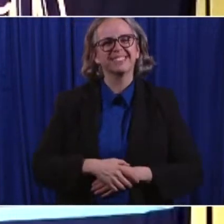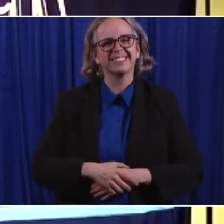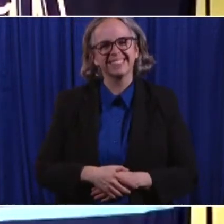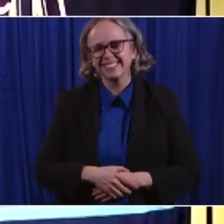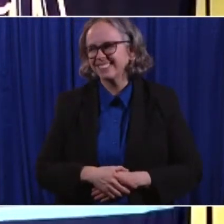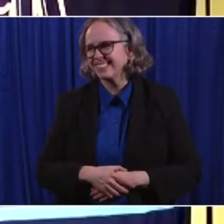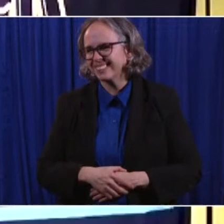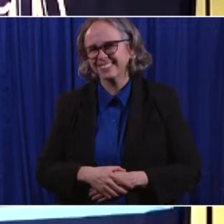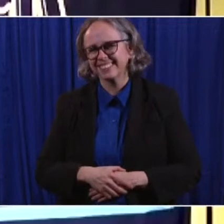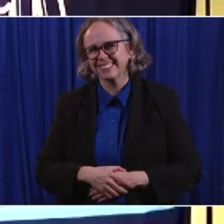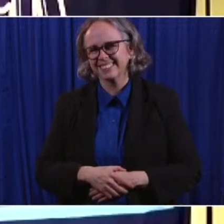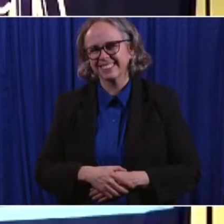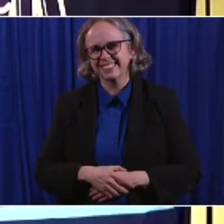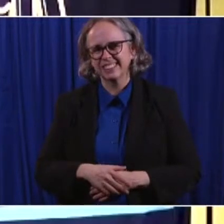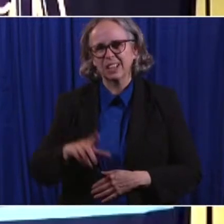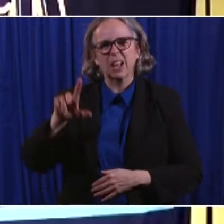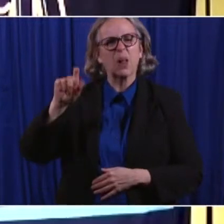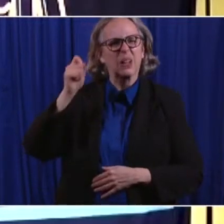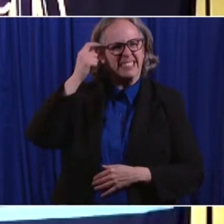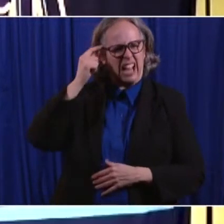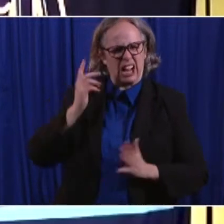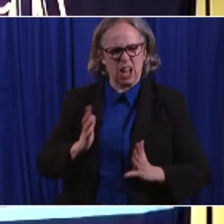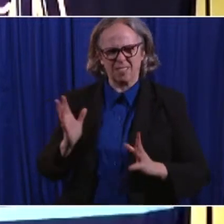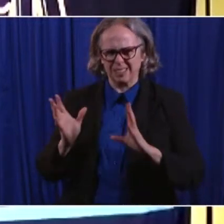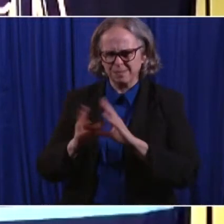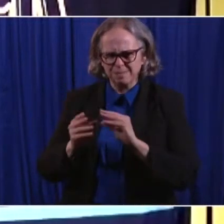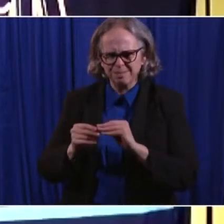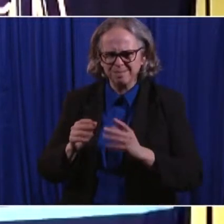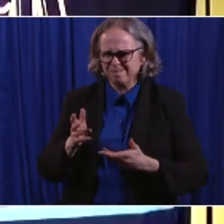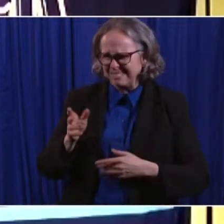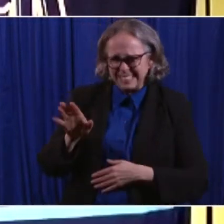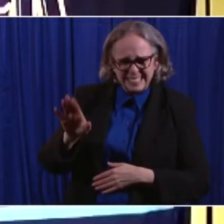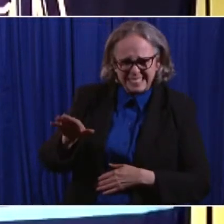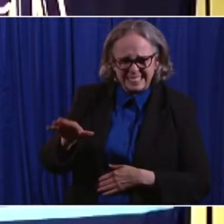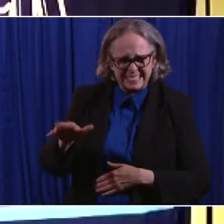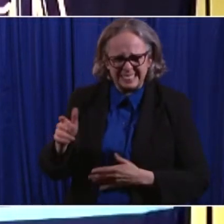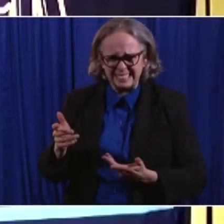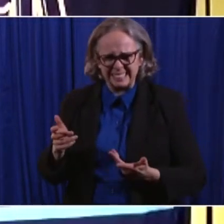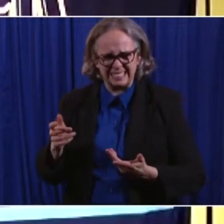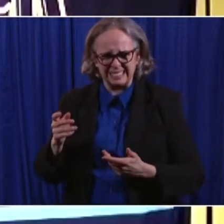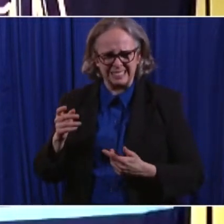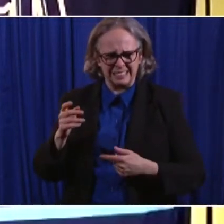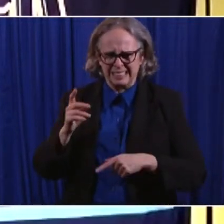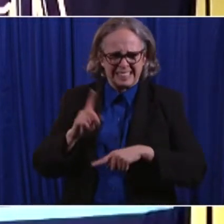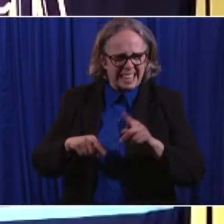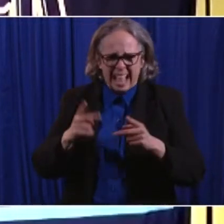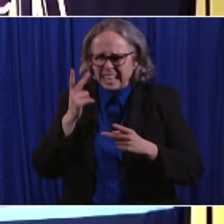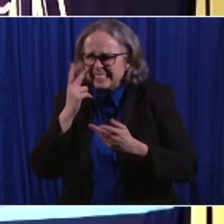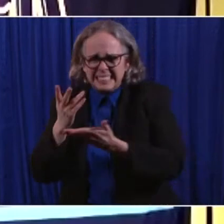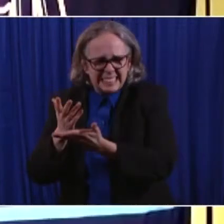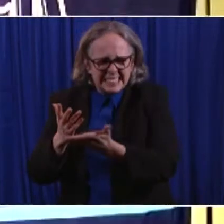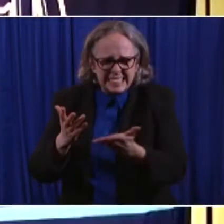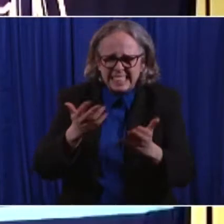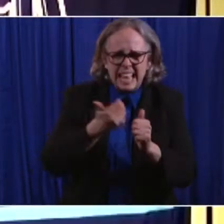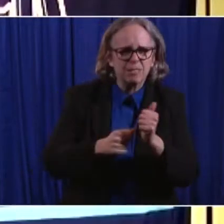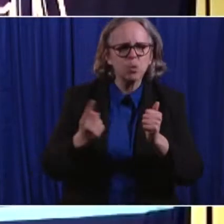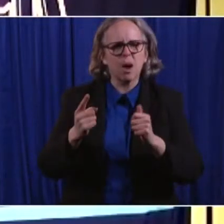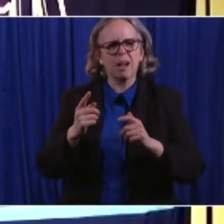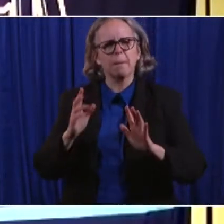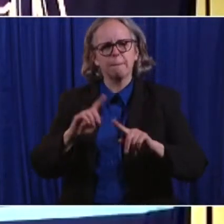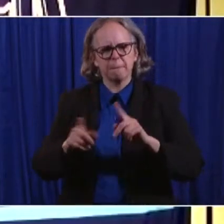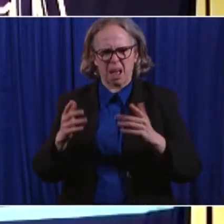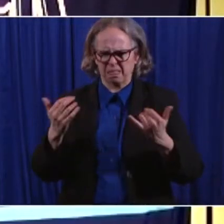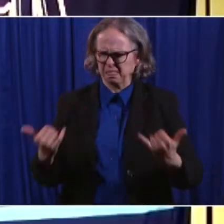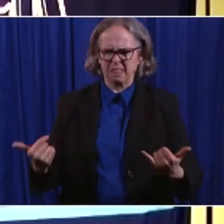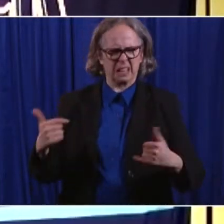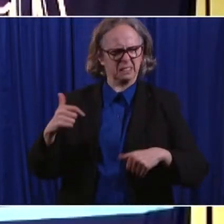But we're not, Governor, able to get out and see everybody right now, but they have a really efficient operation here. moving